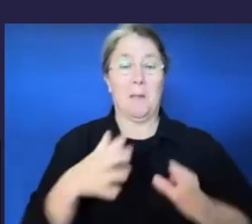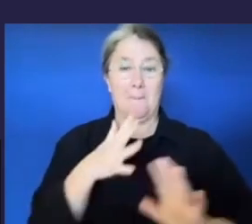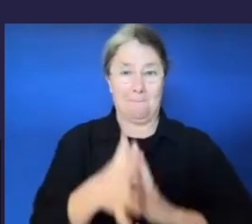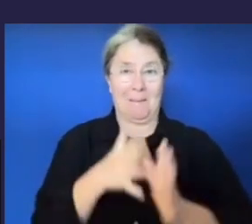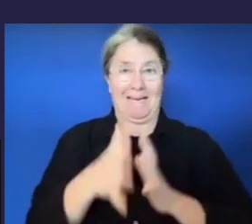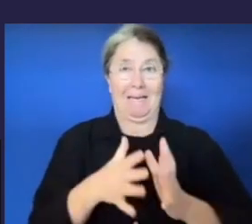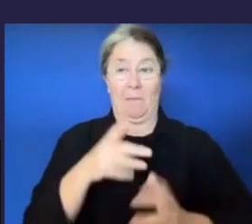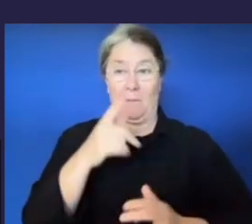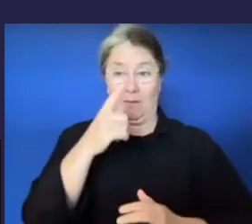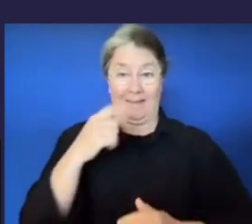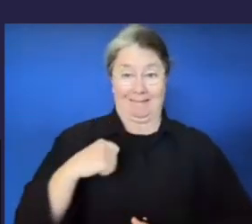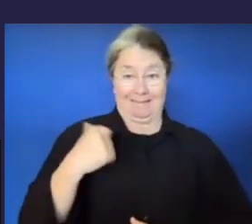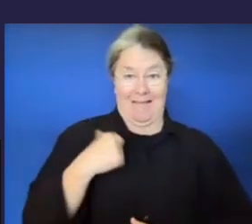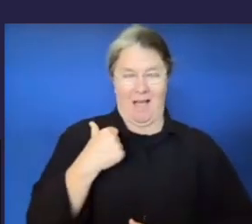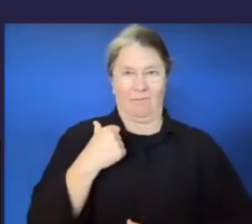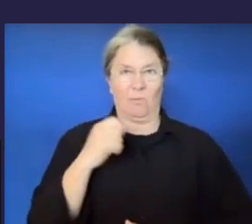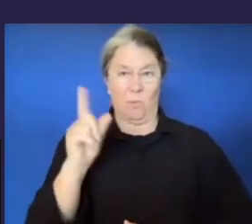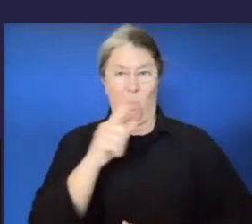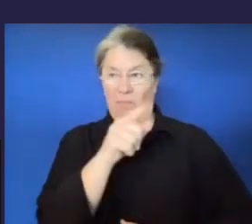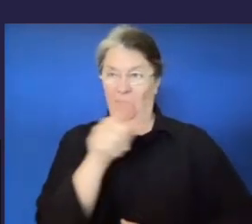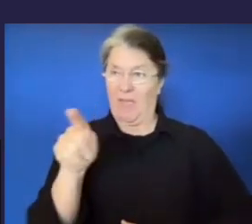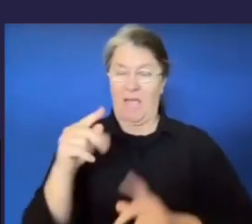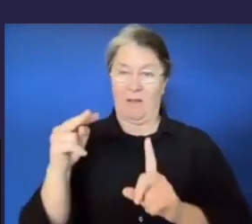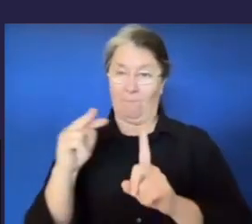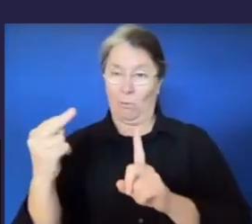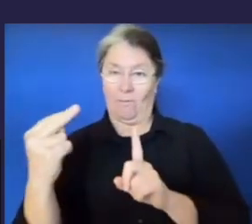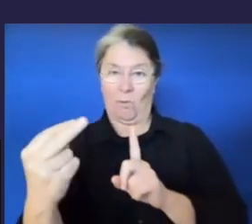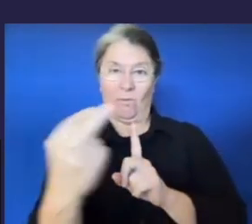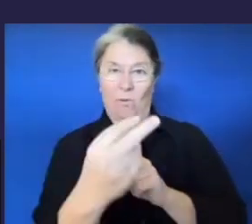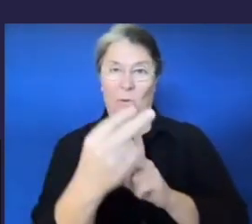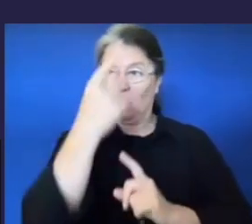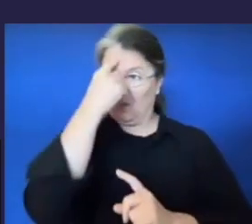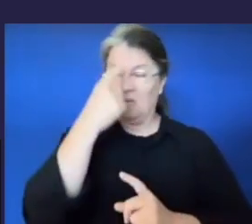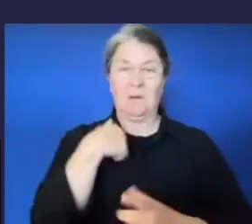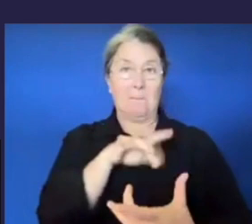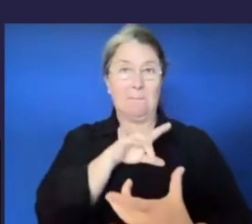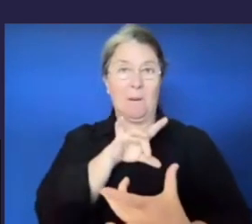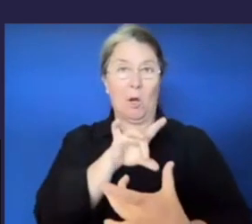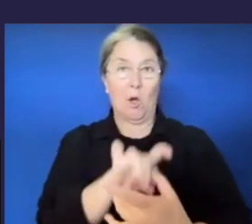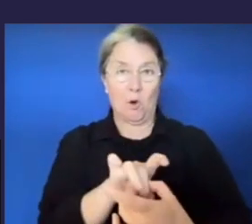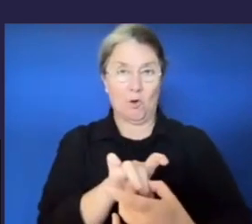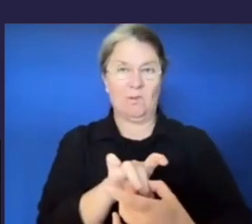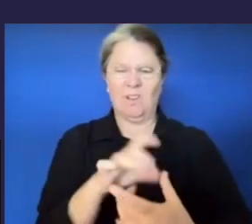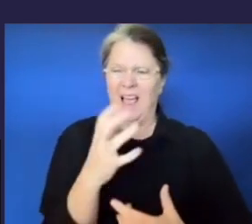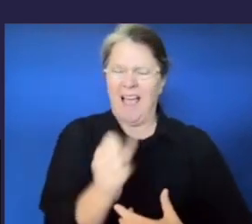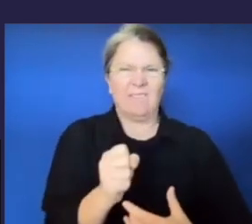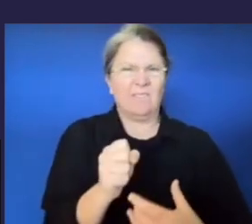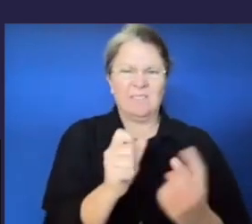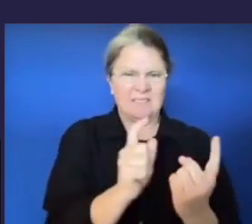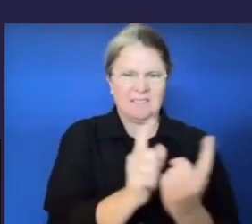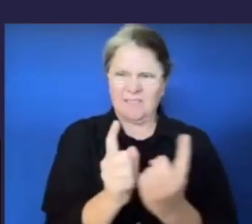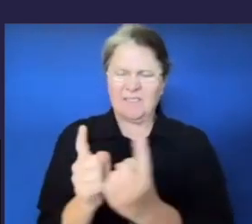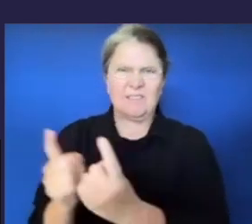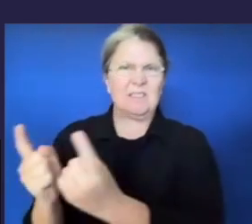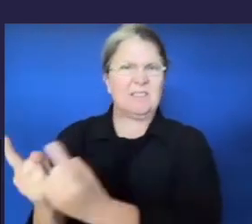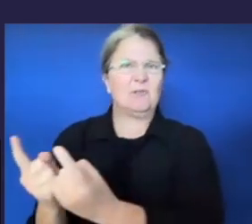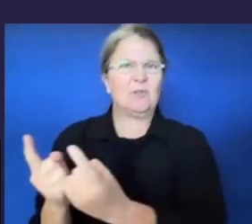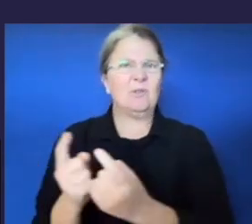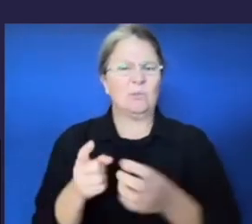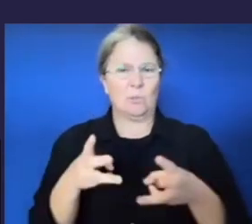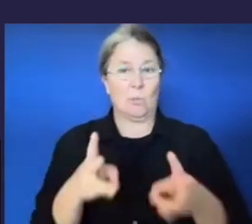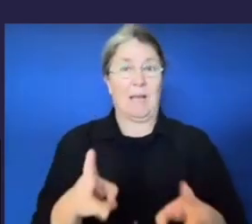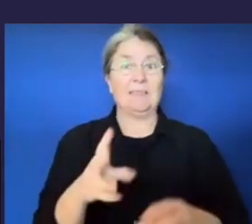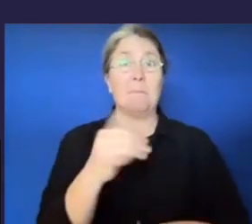belonging. Each workplace has its own culture with a wide range of defining characteristics. For instance, there may be an informal dress